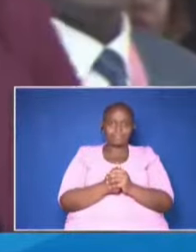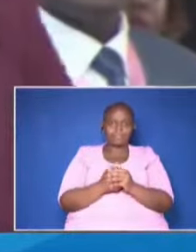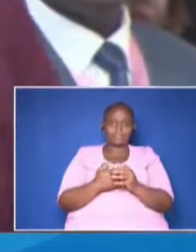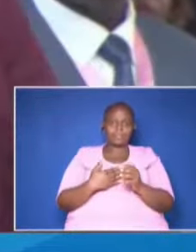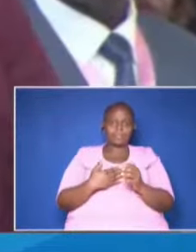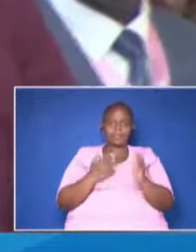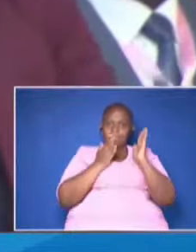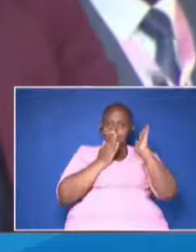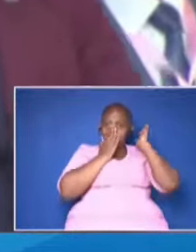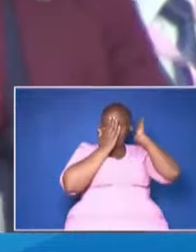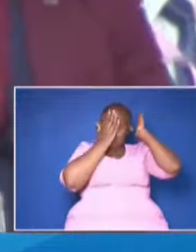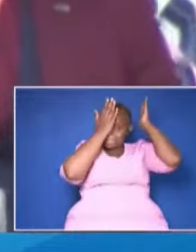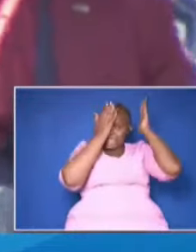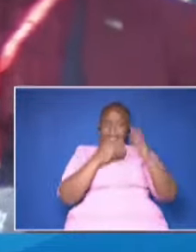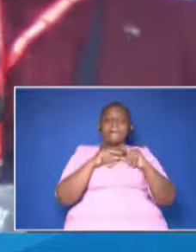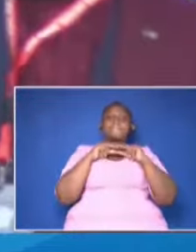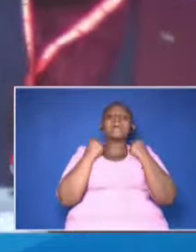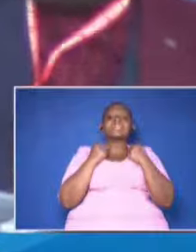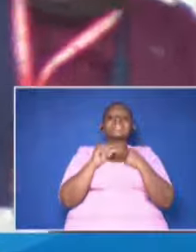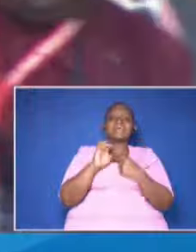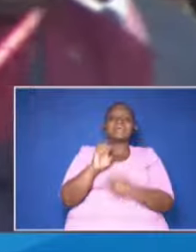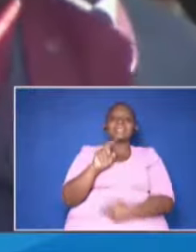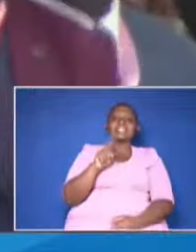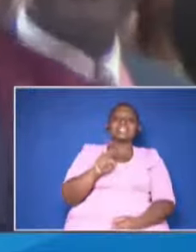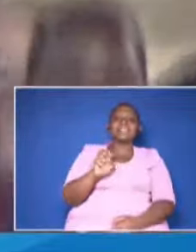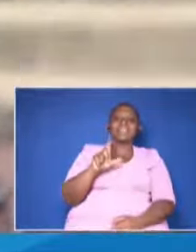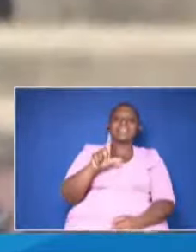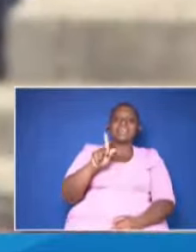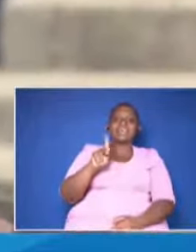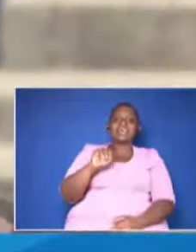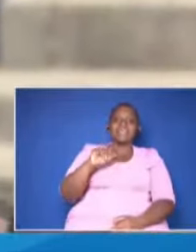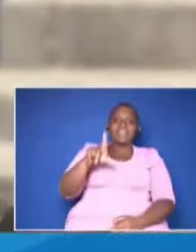Apostle Pastor E is here with